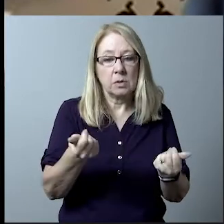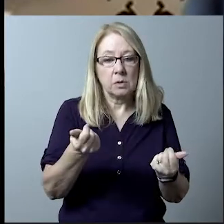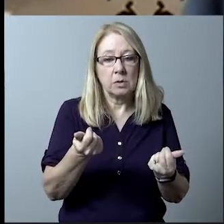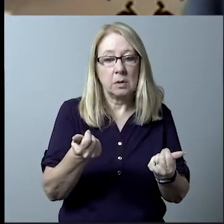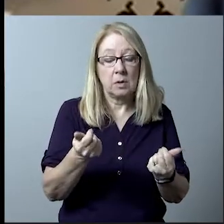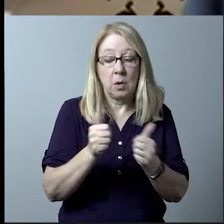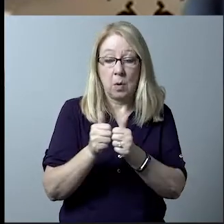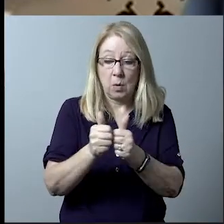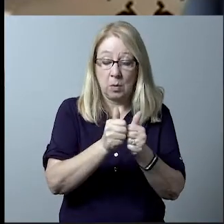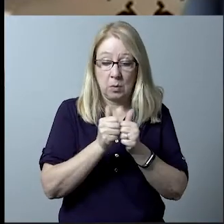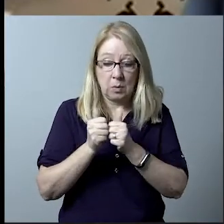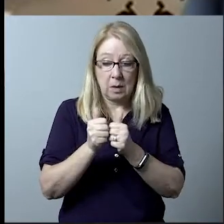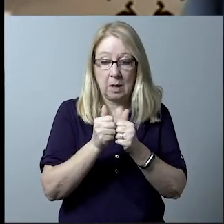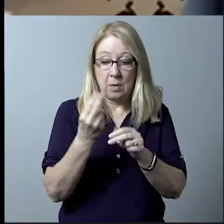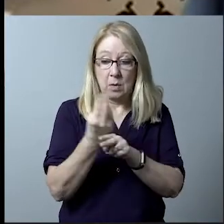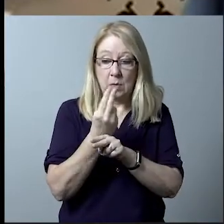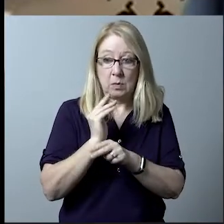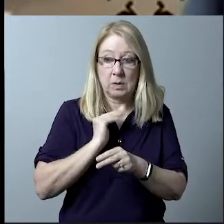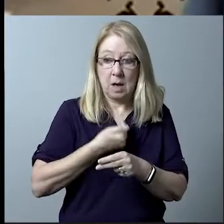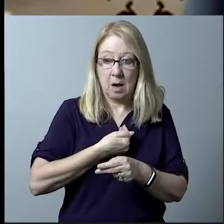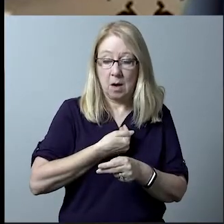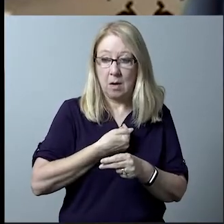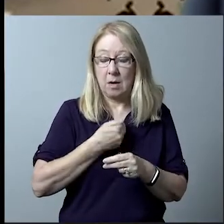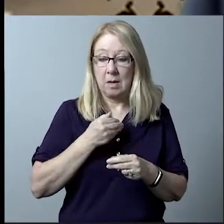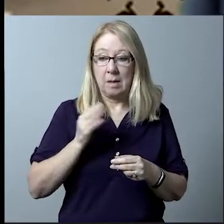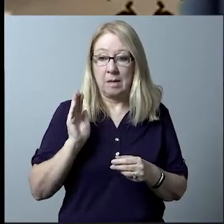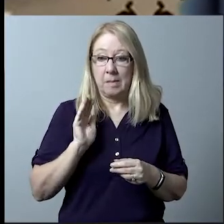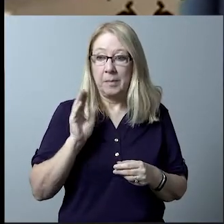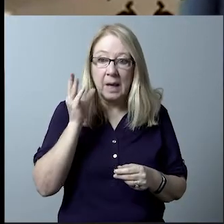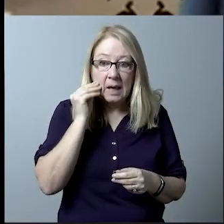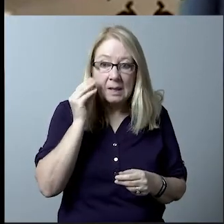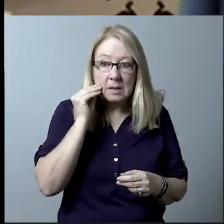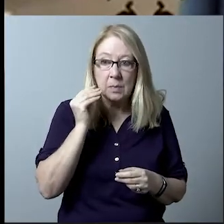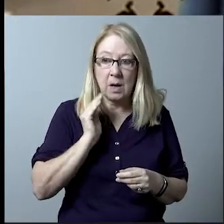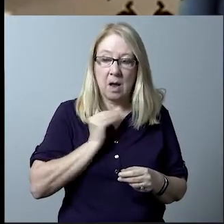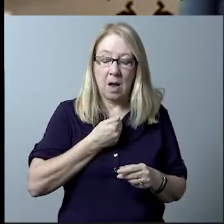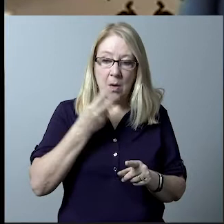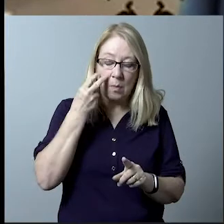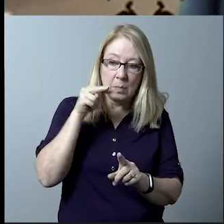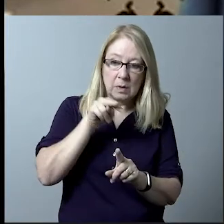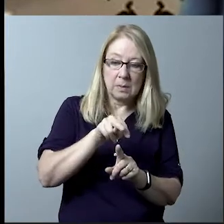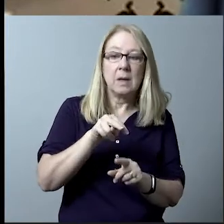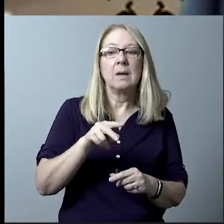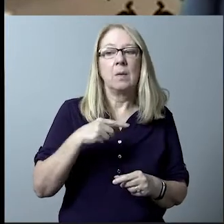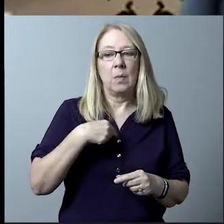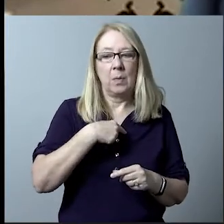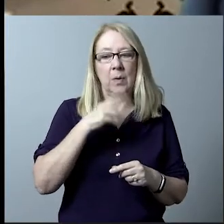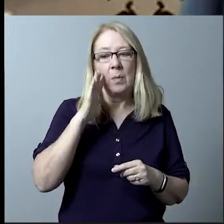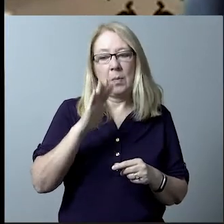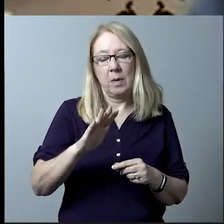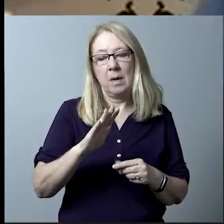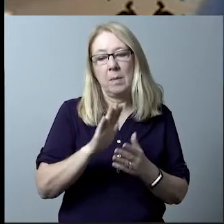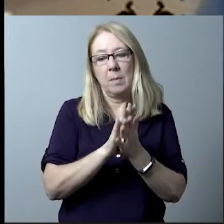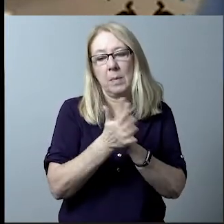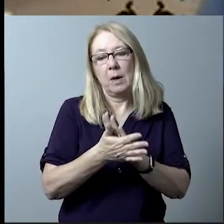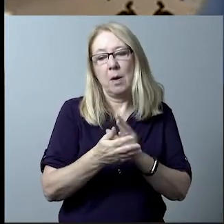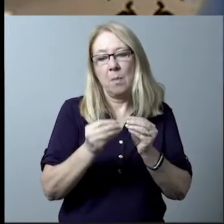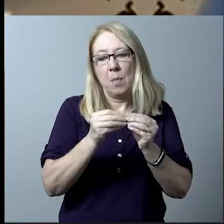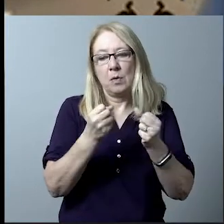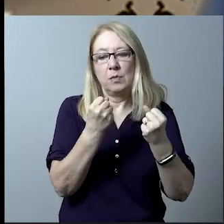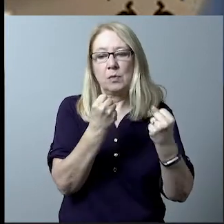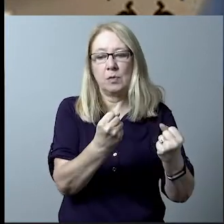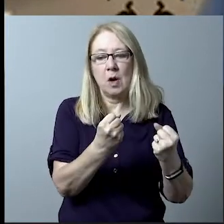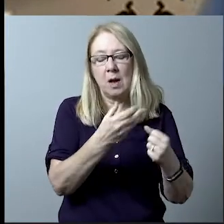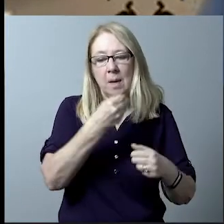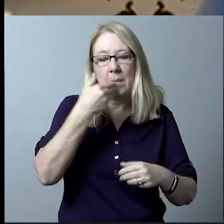best possible solutions. Together, using our collective insights and experience, I know that we'll emerge from these